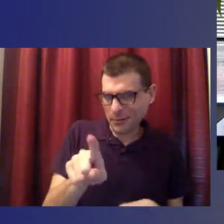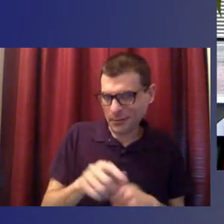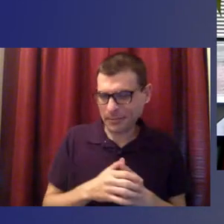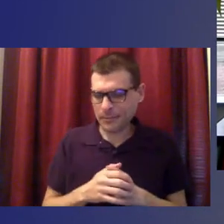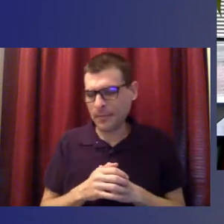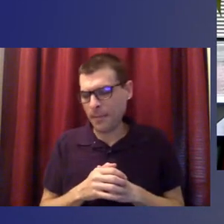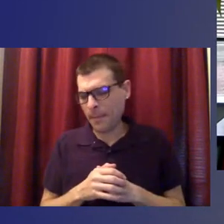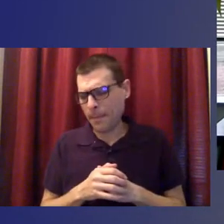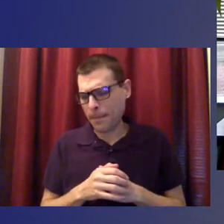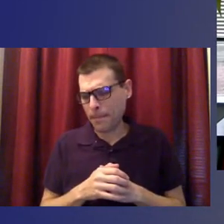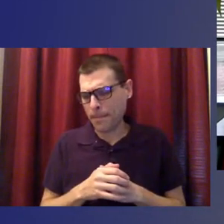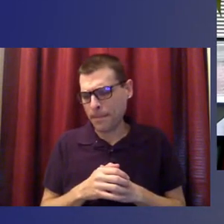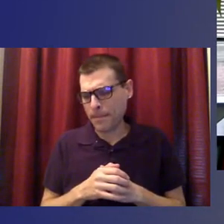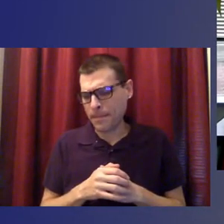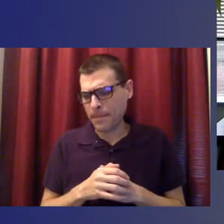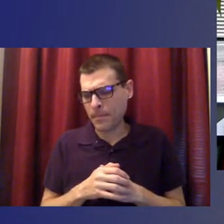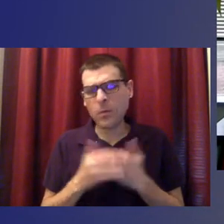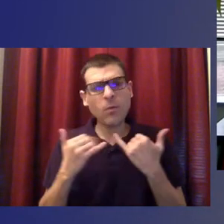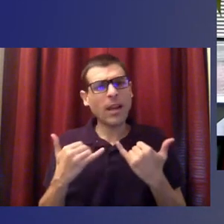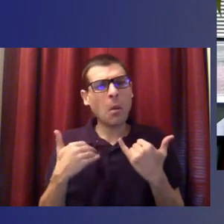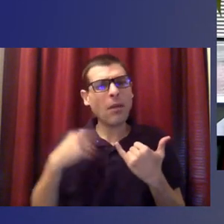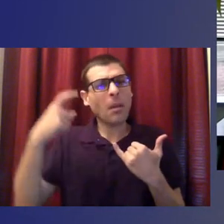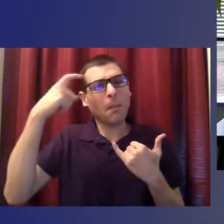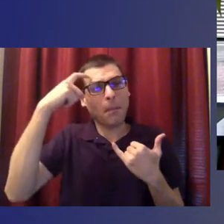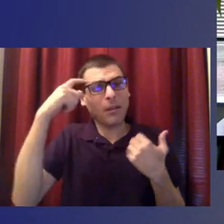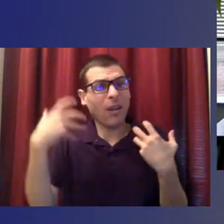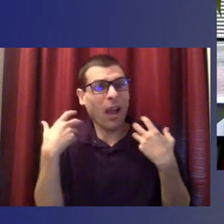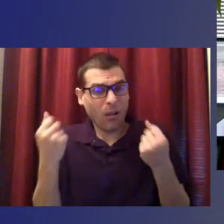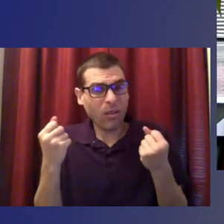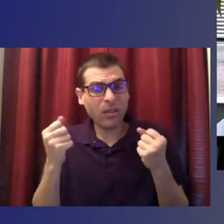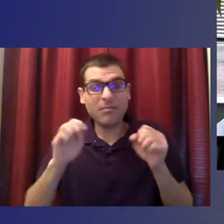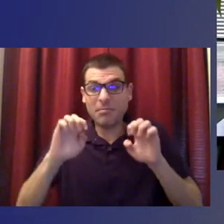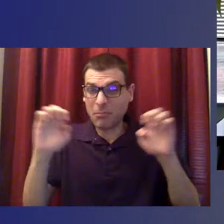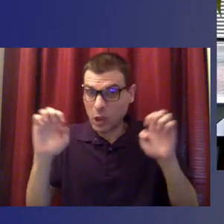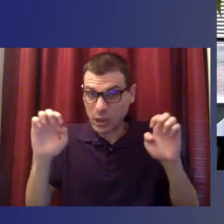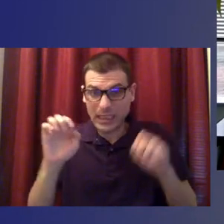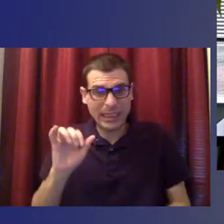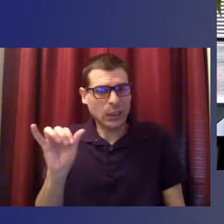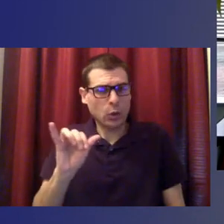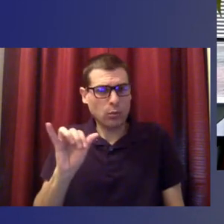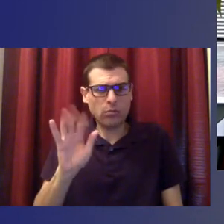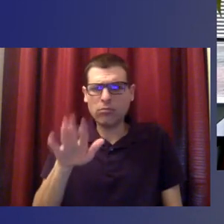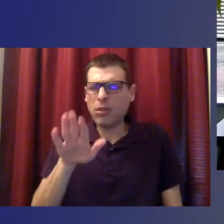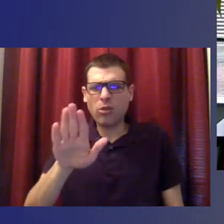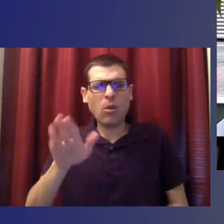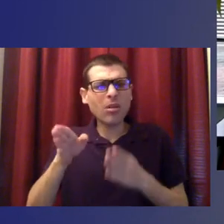treat the mental health crisis in Multnomah County? And if so, what are they?